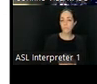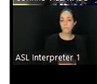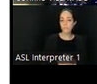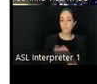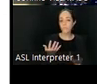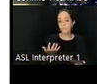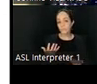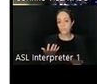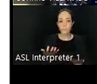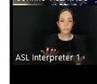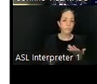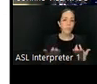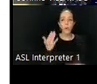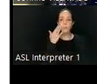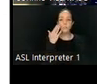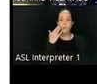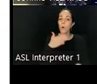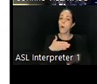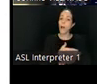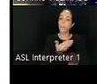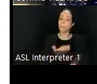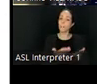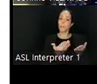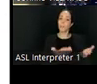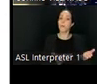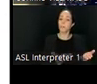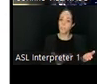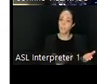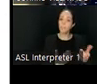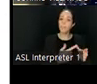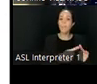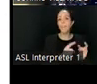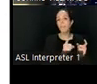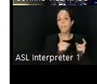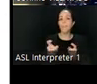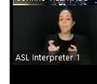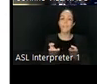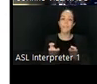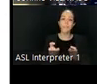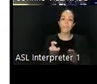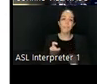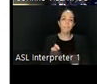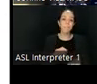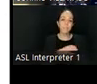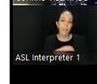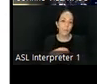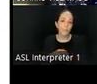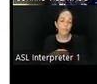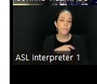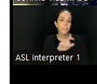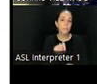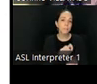their nomination has been submitted. Give council some number of meetings or number of weeks or months